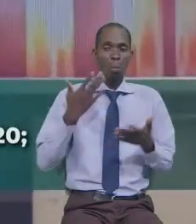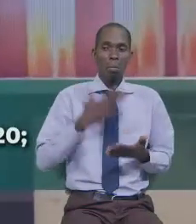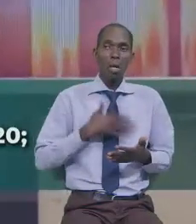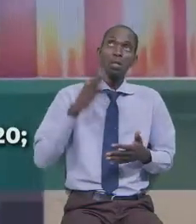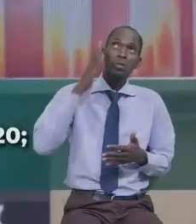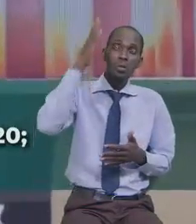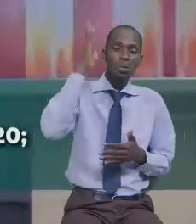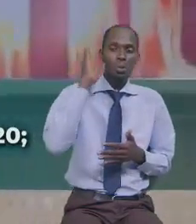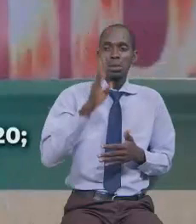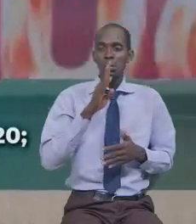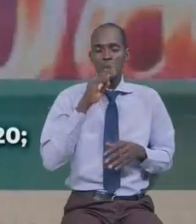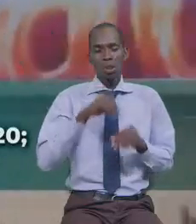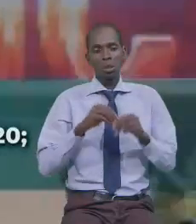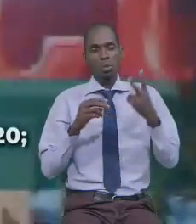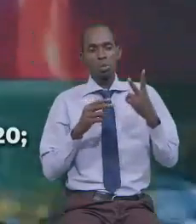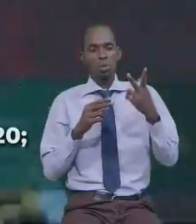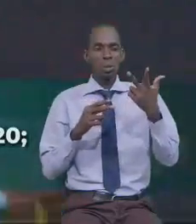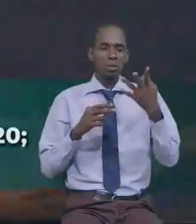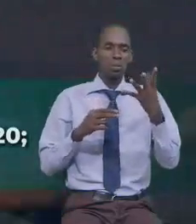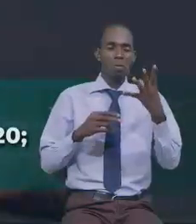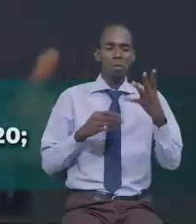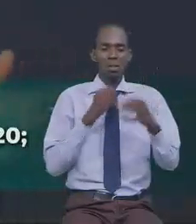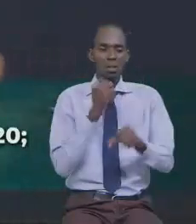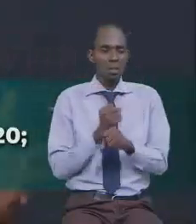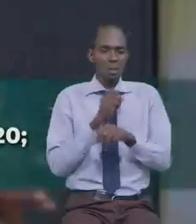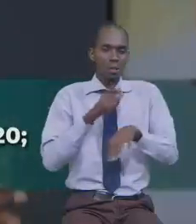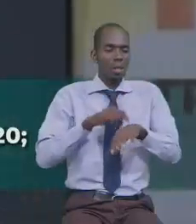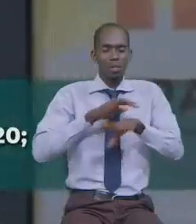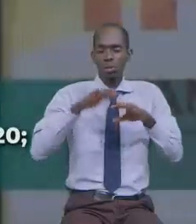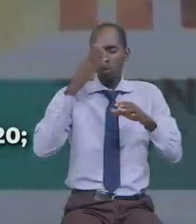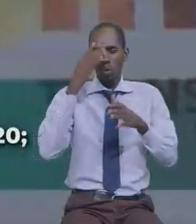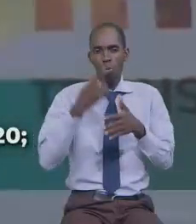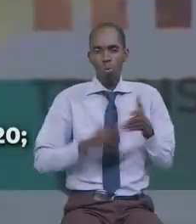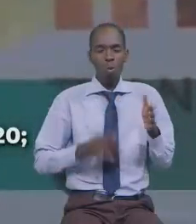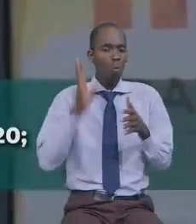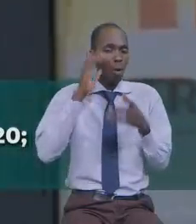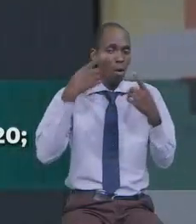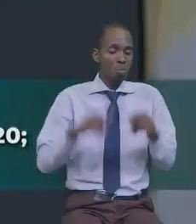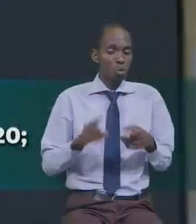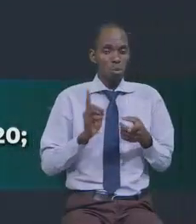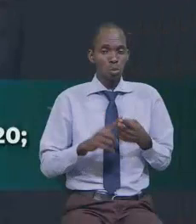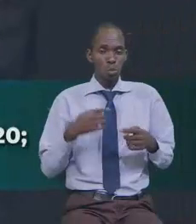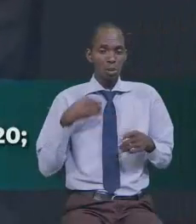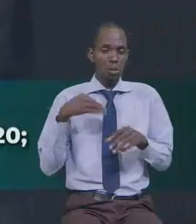time, 4 years' time. I don't know what's going to happen. I'm going to hold on to my net. as long as you're holding